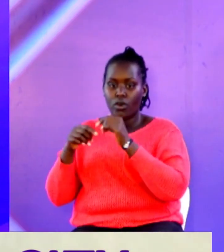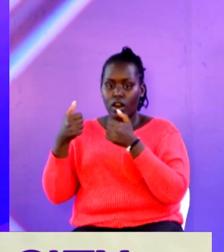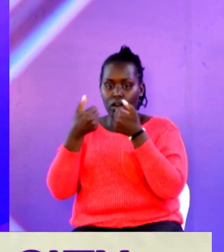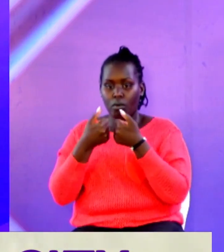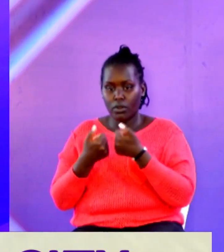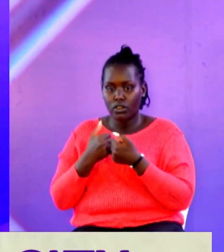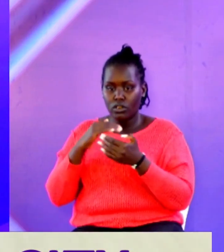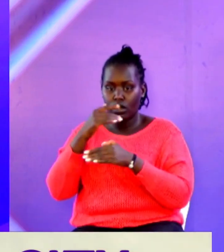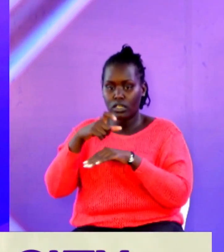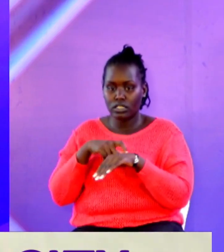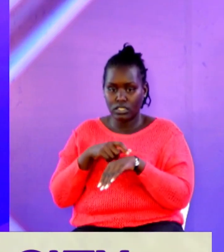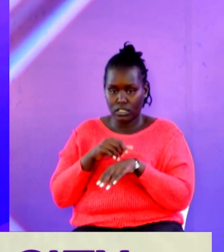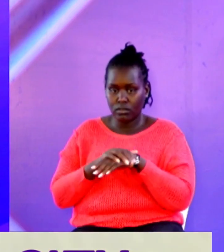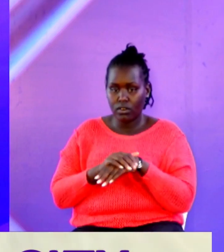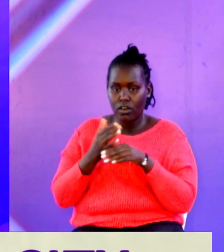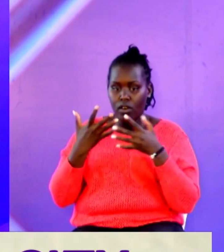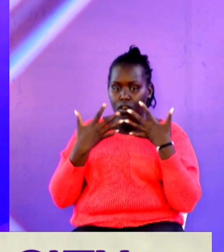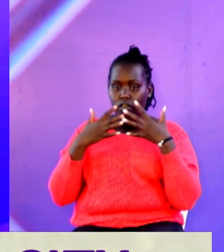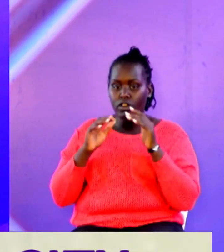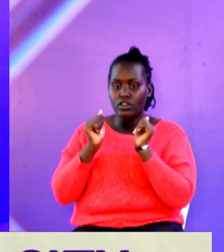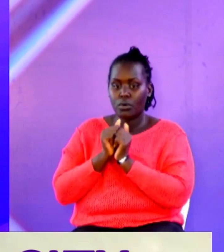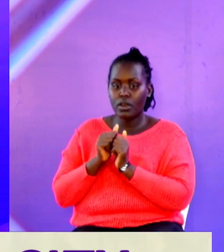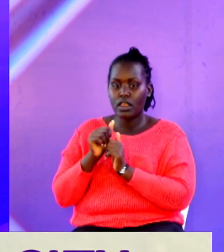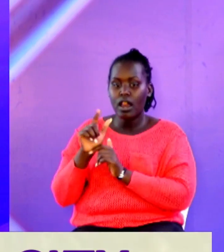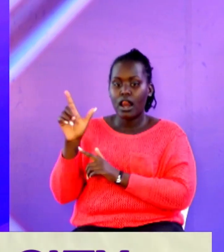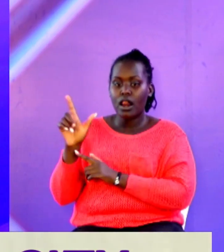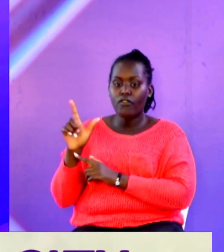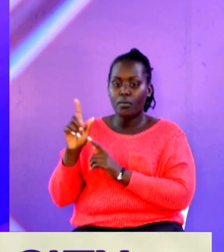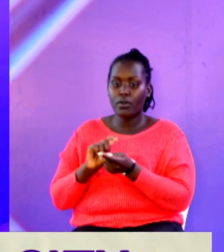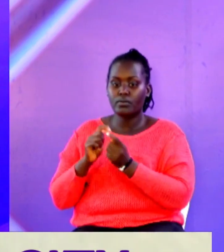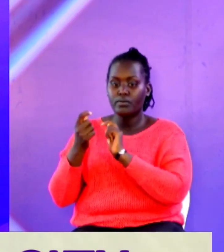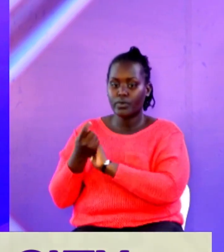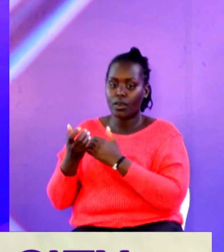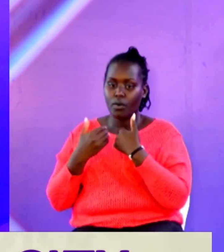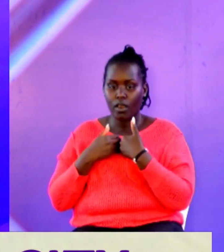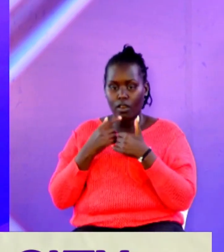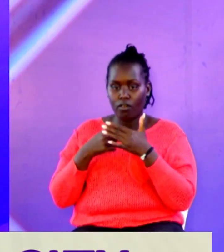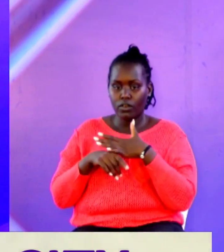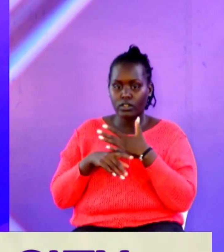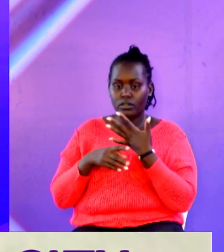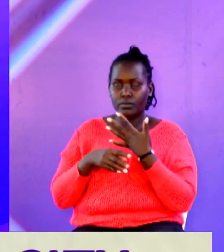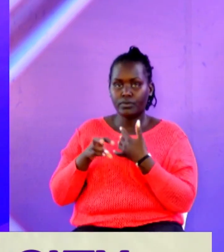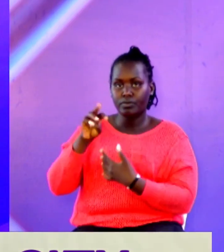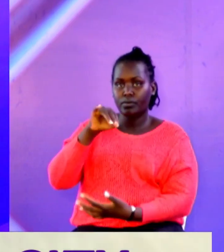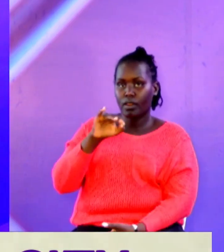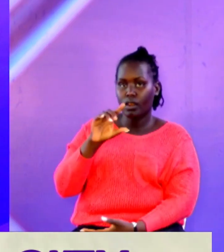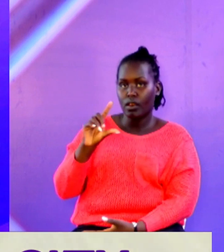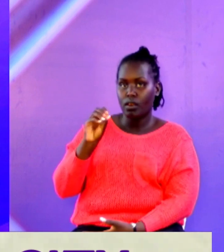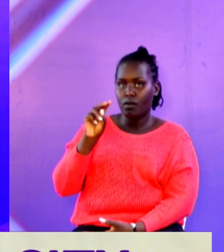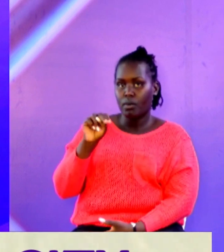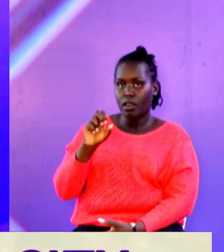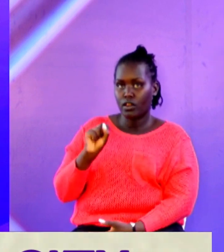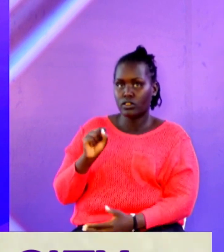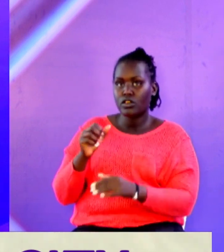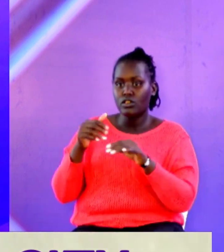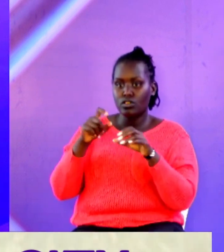season. Now, finishing with the Liverpool transfers, we have Milos Kakes joined from Bournemouth, that is right